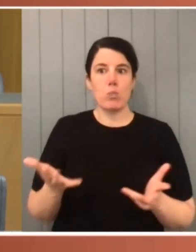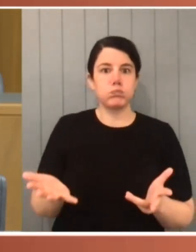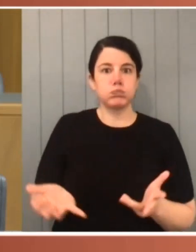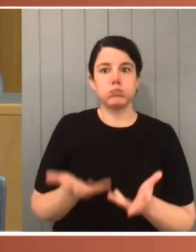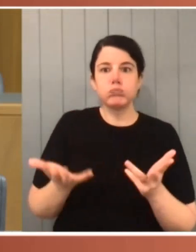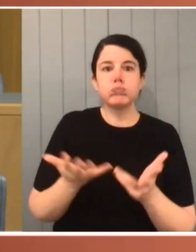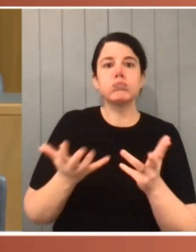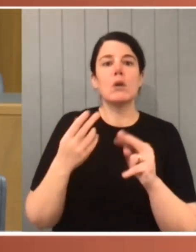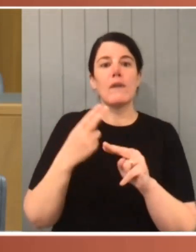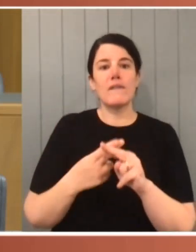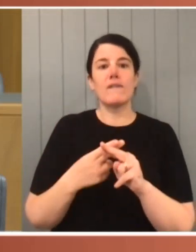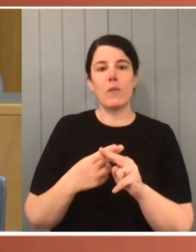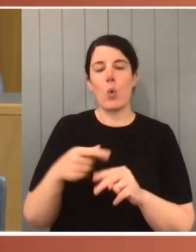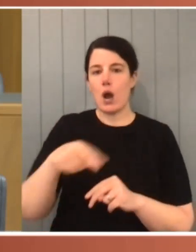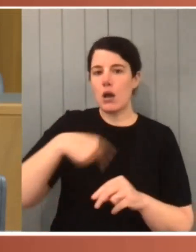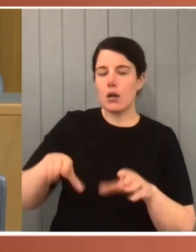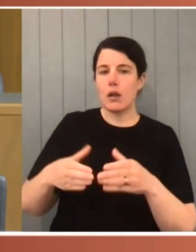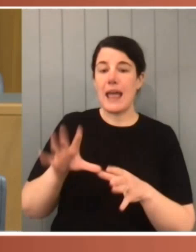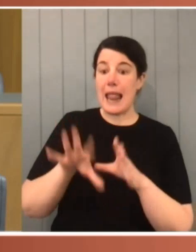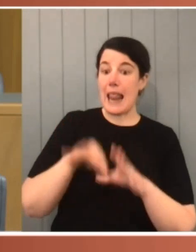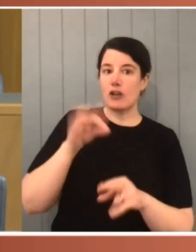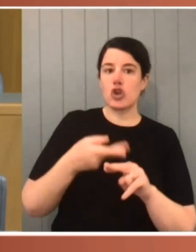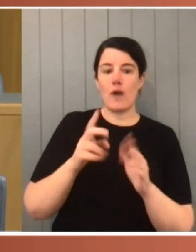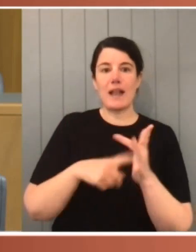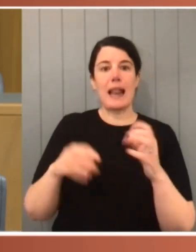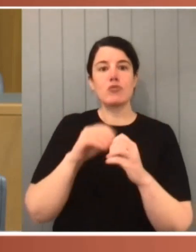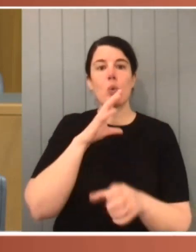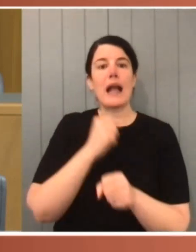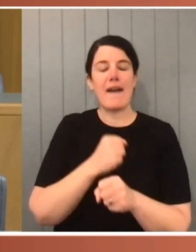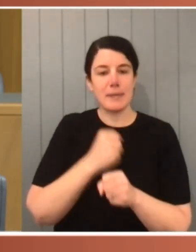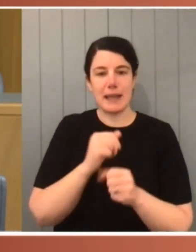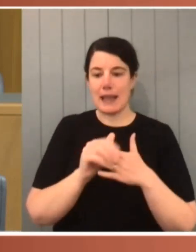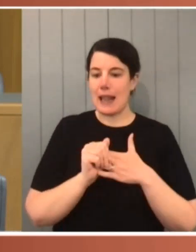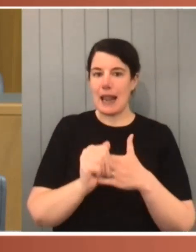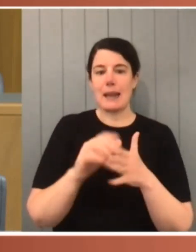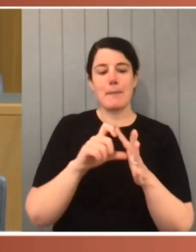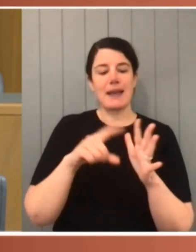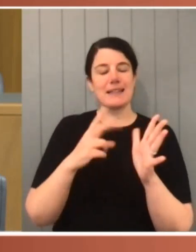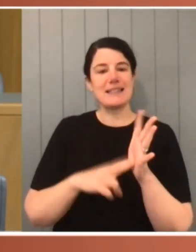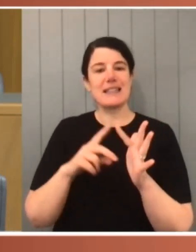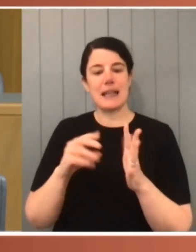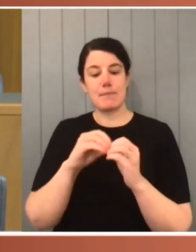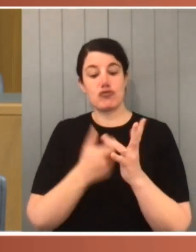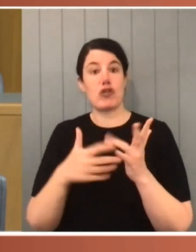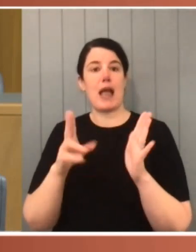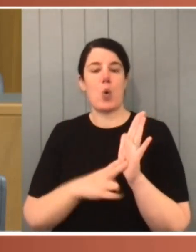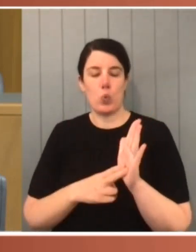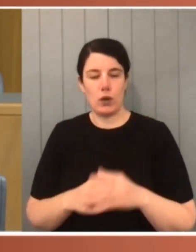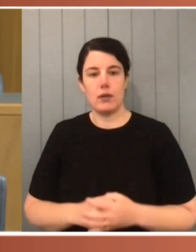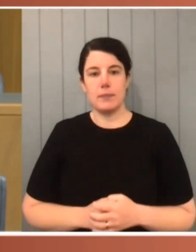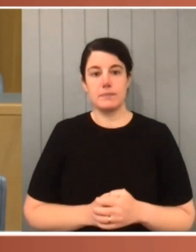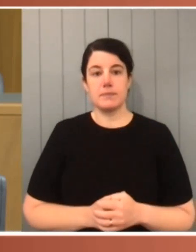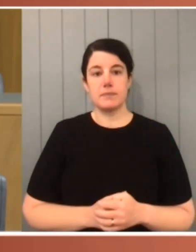for abolitionists, with the election of a Liberal government led by Dean Brown on a platform that included the